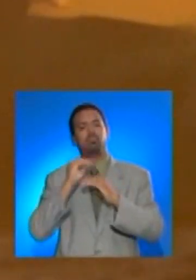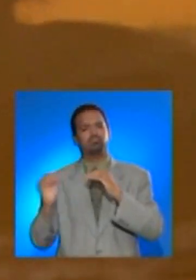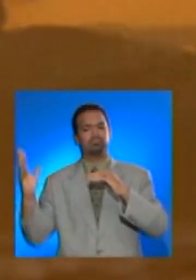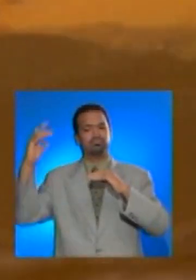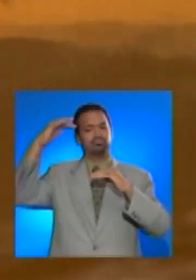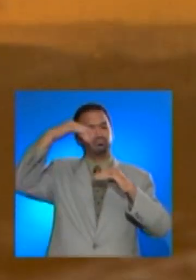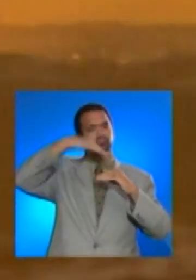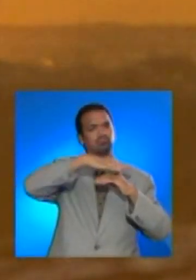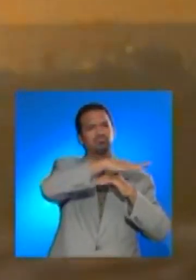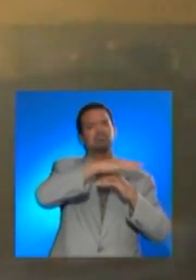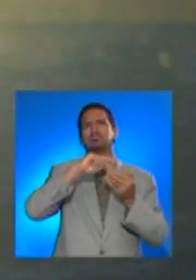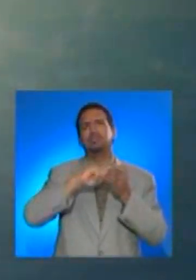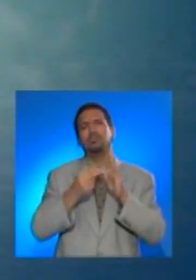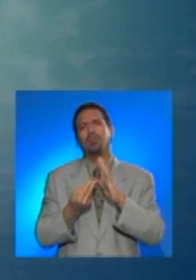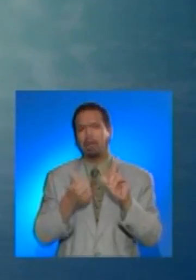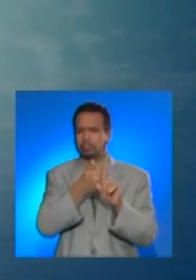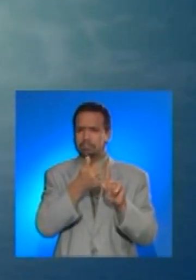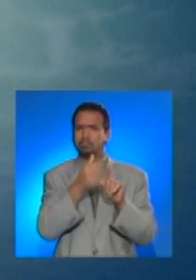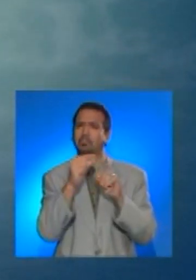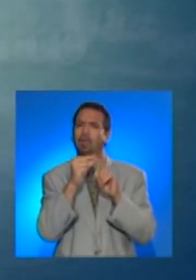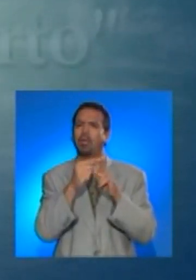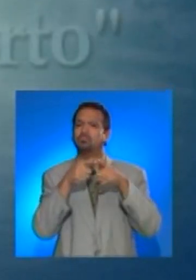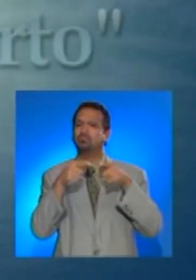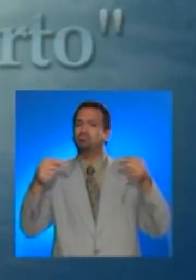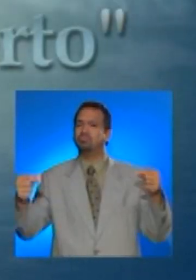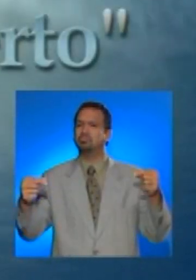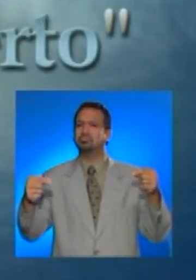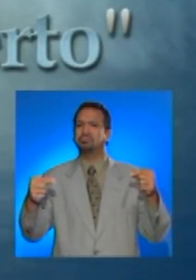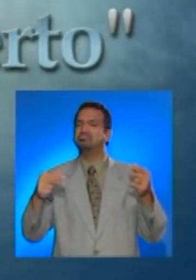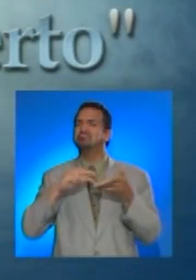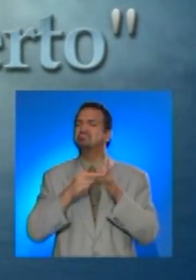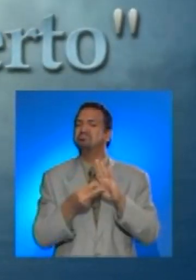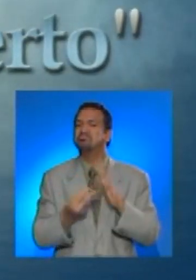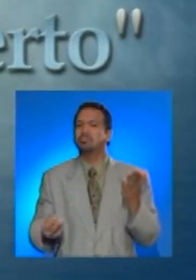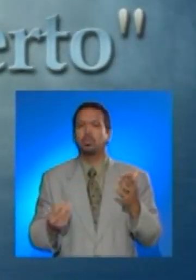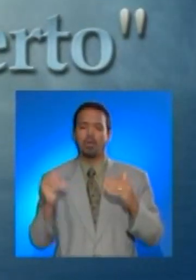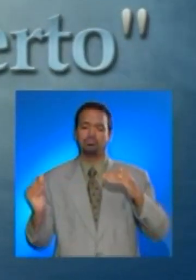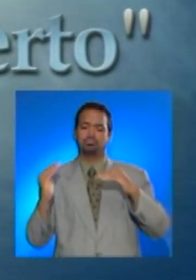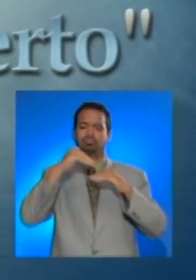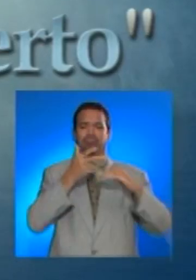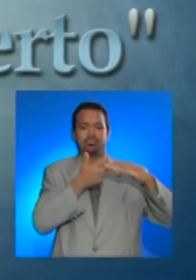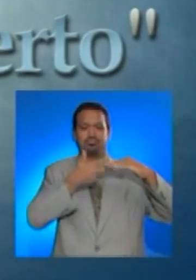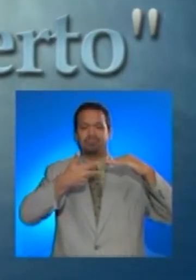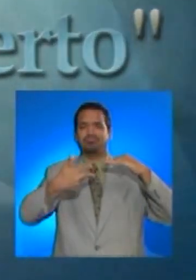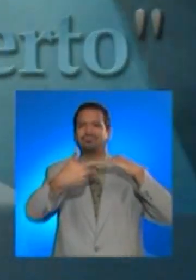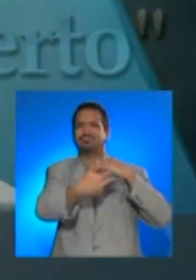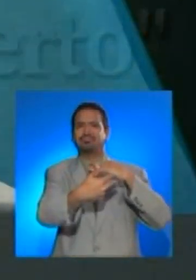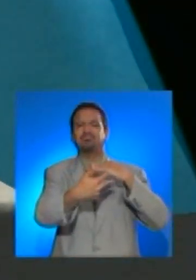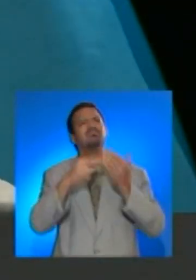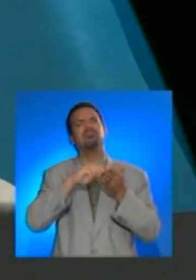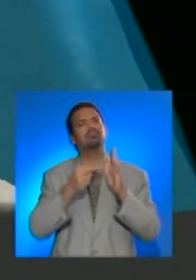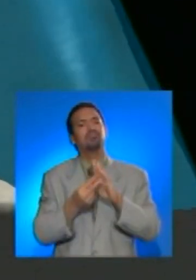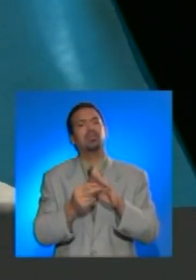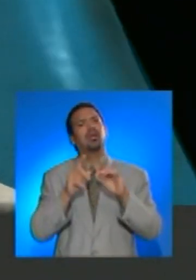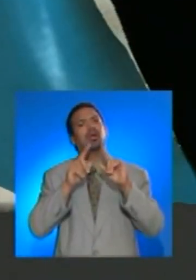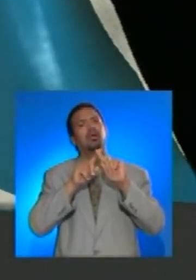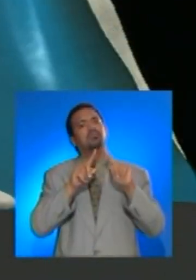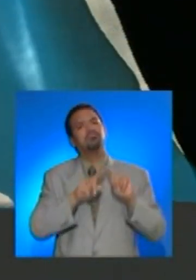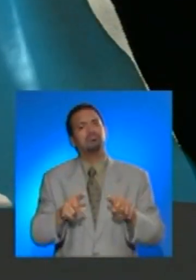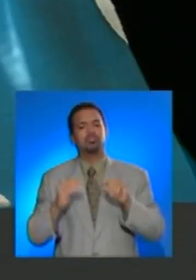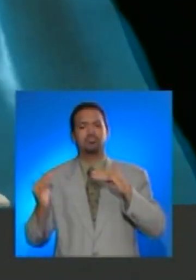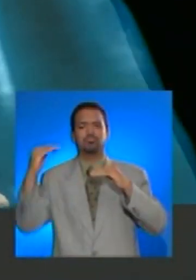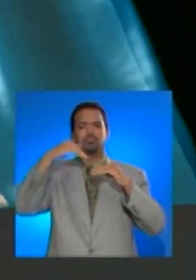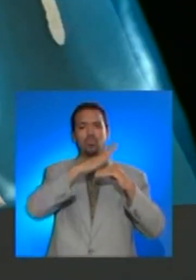Tsunami, a Japanese word that means harbor wave, is used internationally to describe the series of waves caused